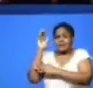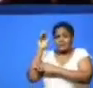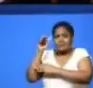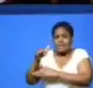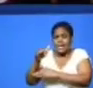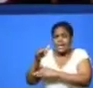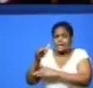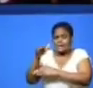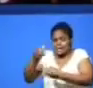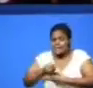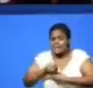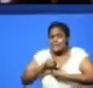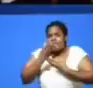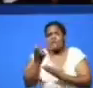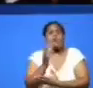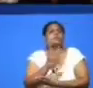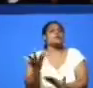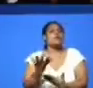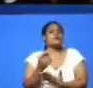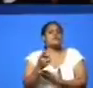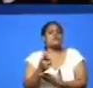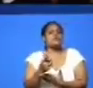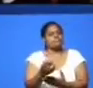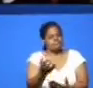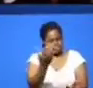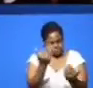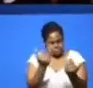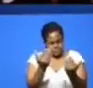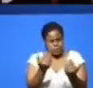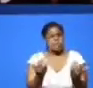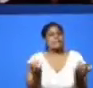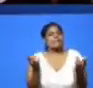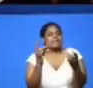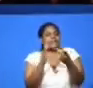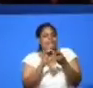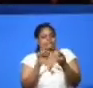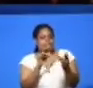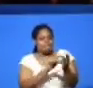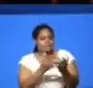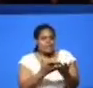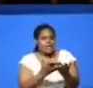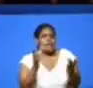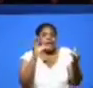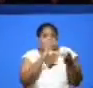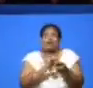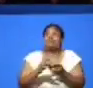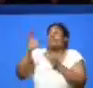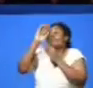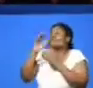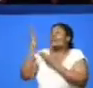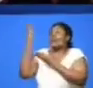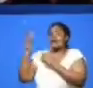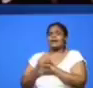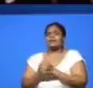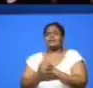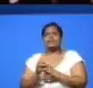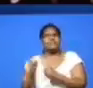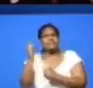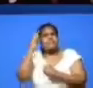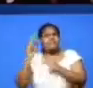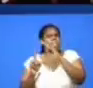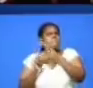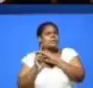you it's time to come back to the Bible. God asked me to tell you, when the thought came to me, it blew my